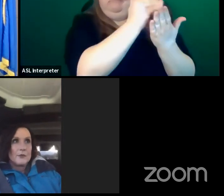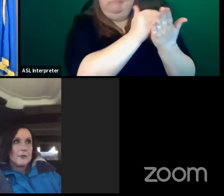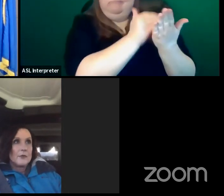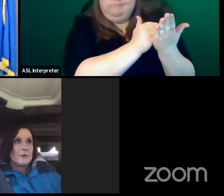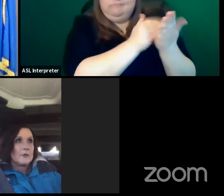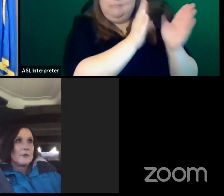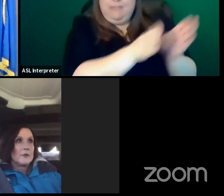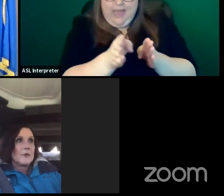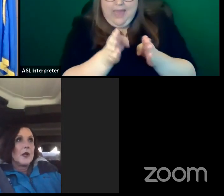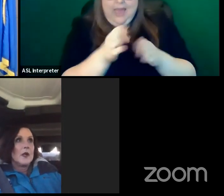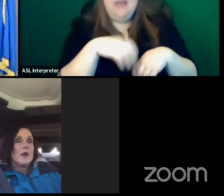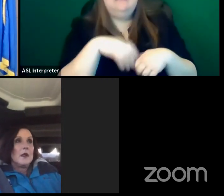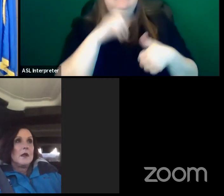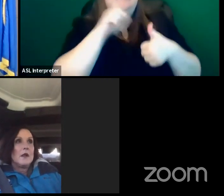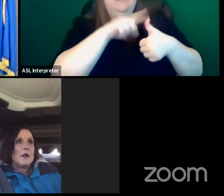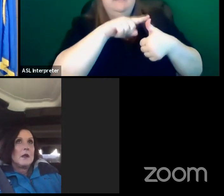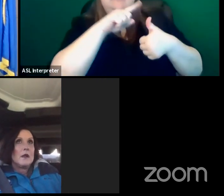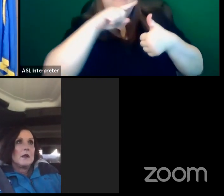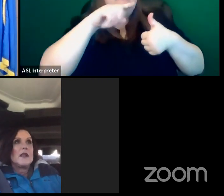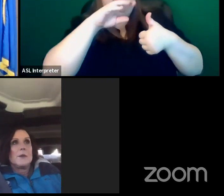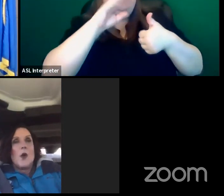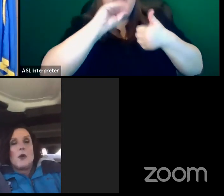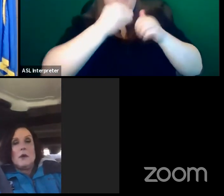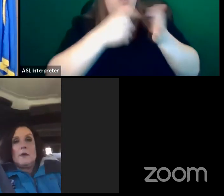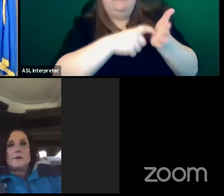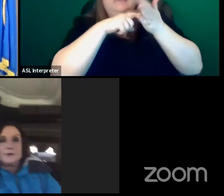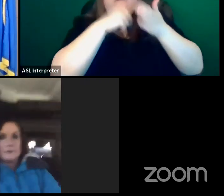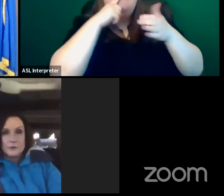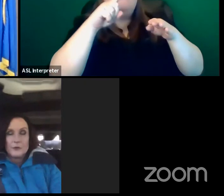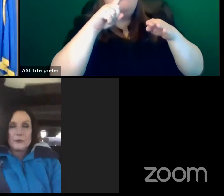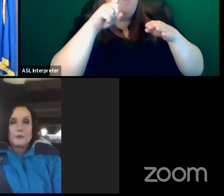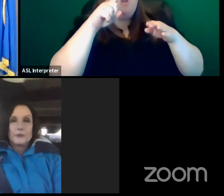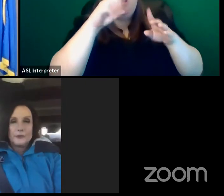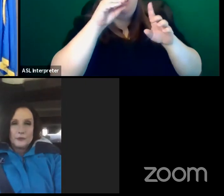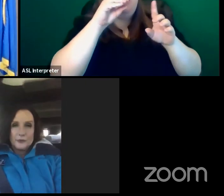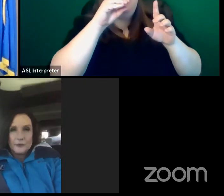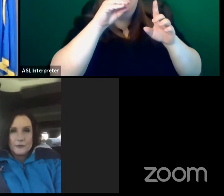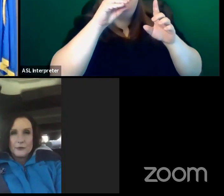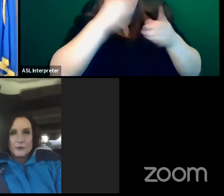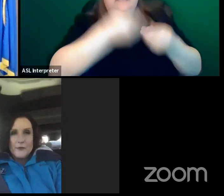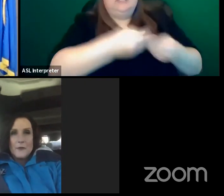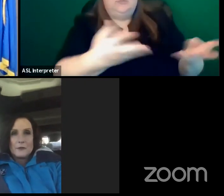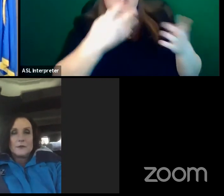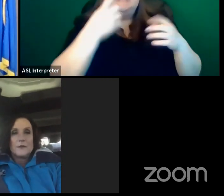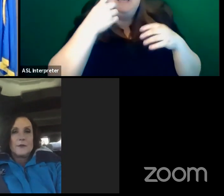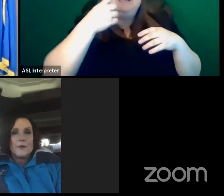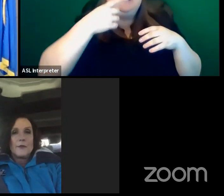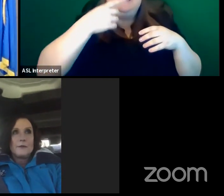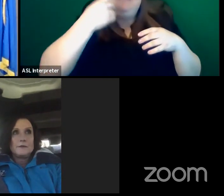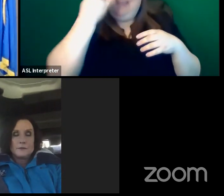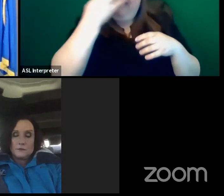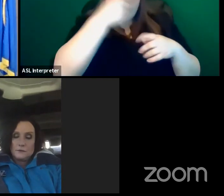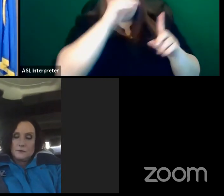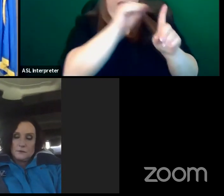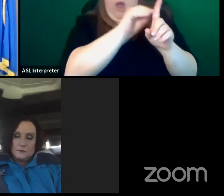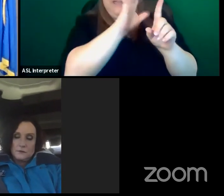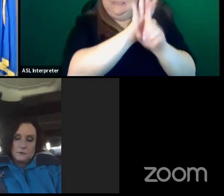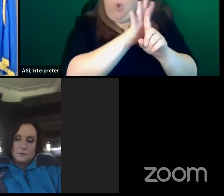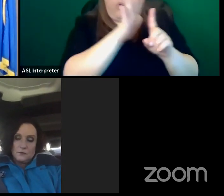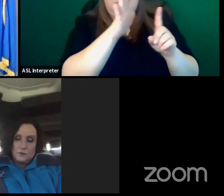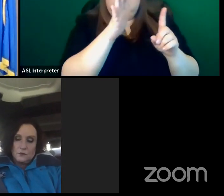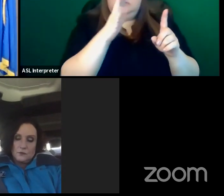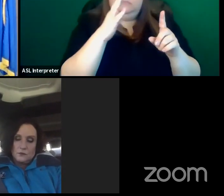was level of exposure, but retail workers were ahead of inmates and long-term care facility residents. Can you explain that?